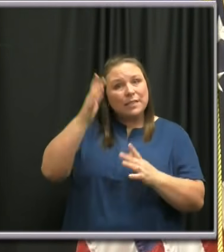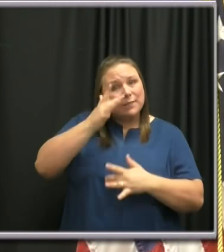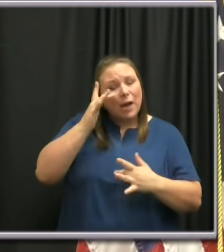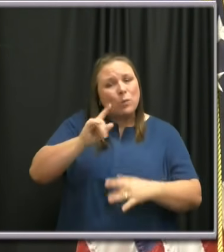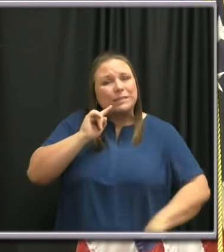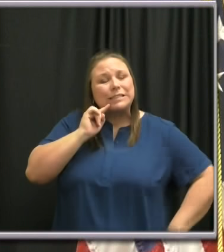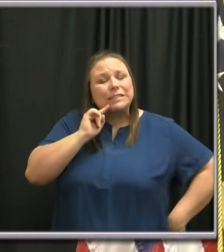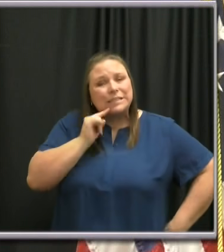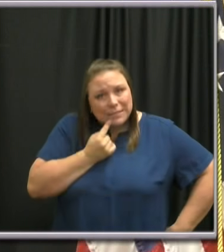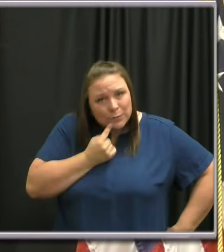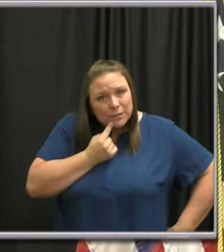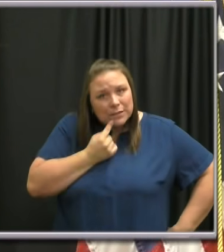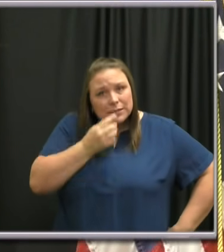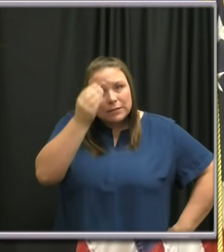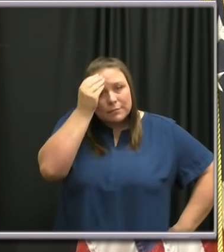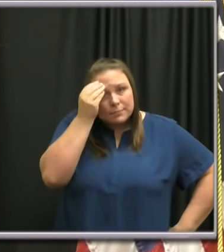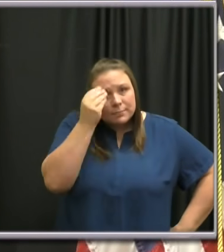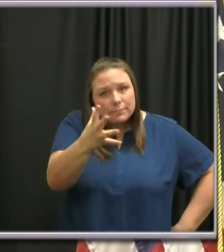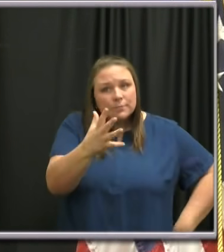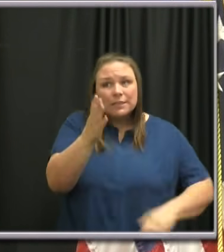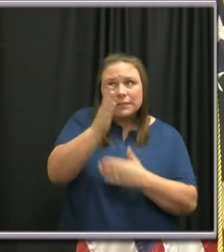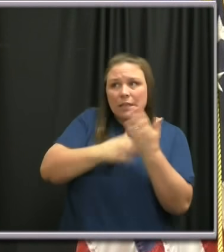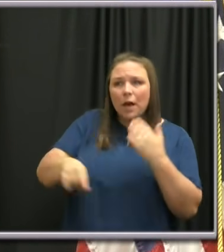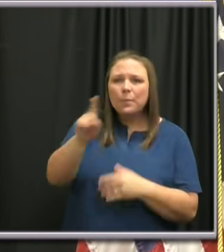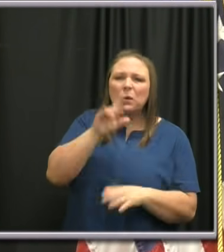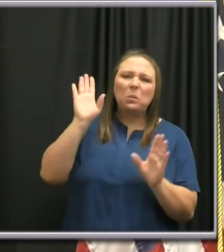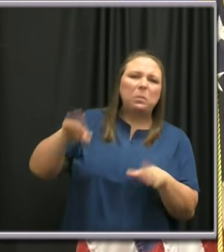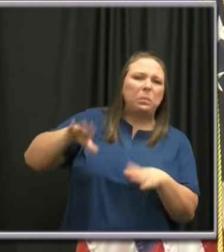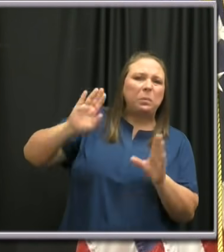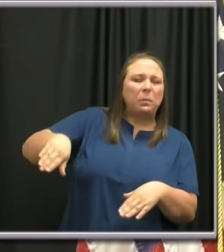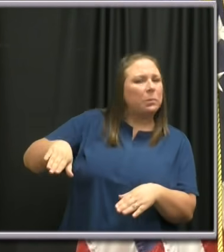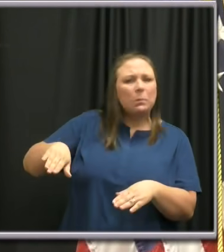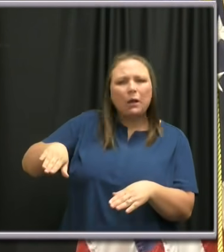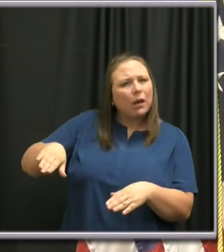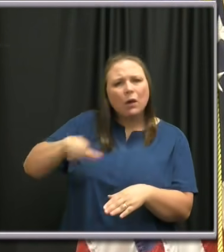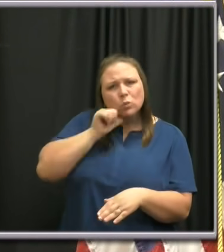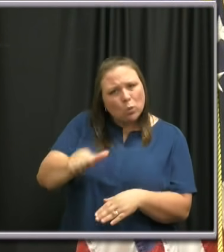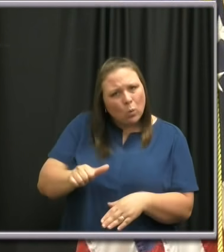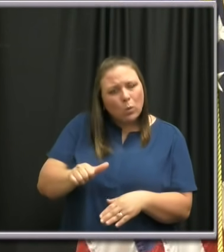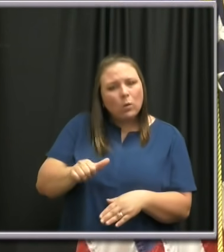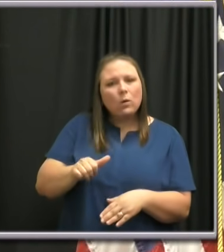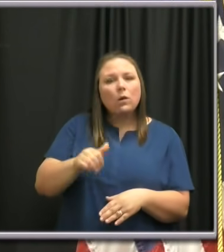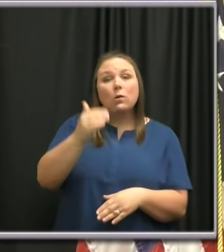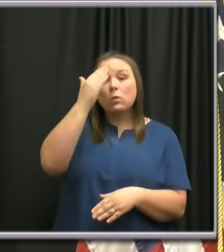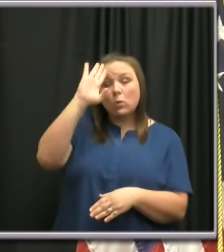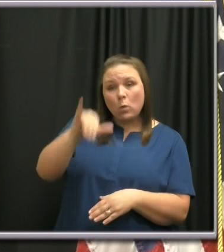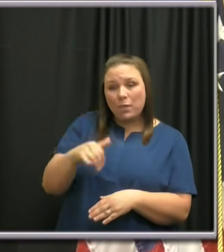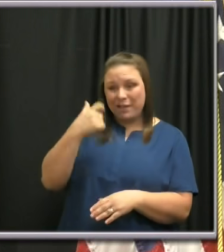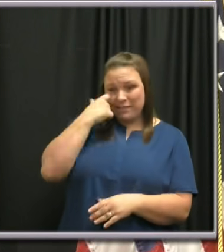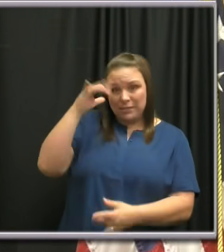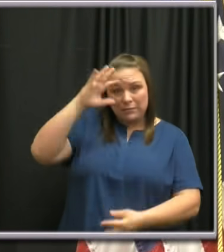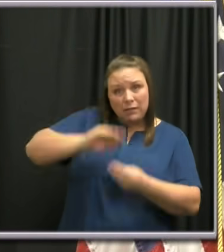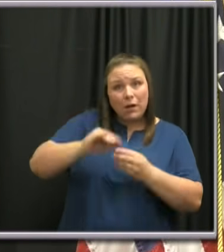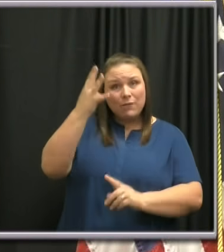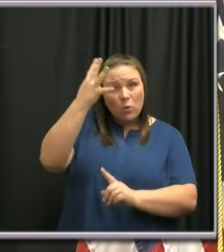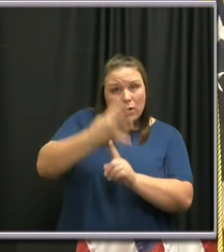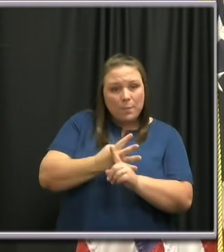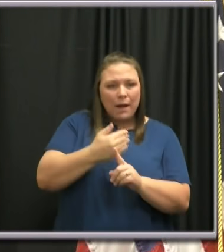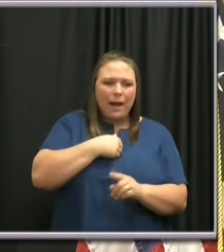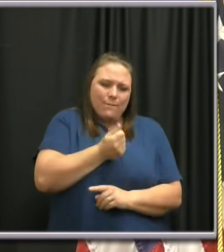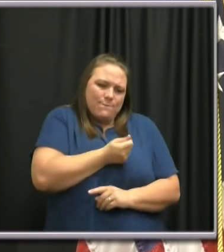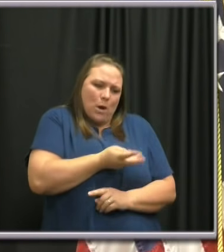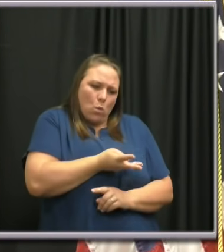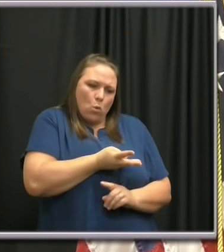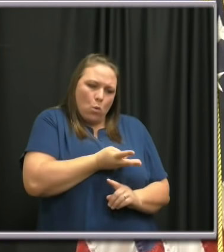seriously, and some people appear not to be doing so. Consider that in just 4 months, we've gone from a handful